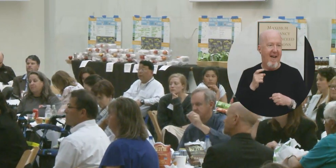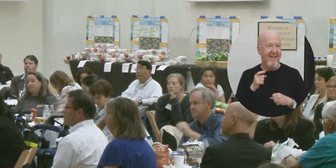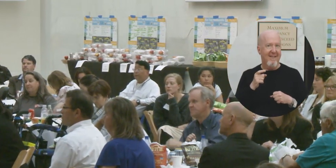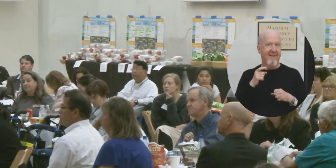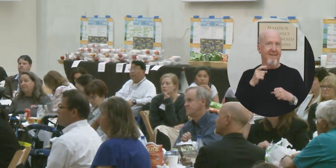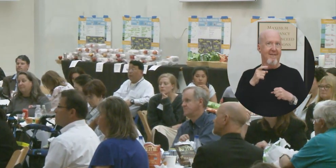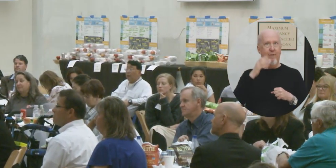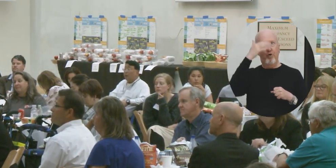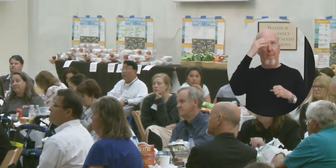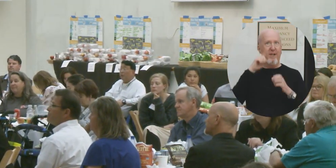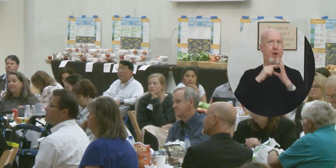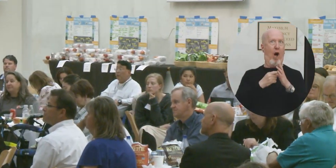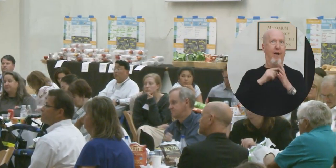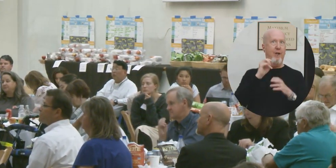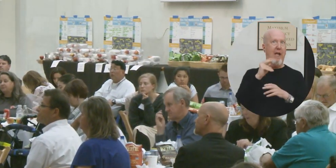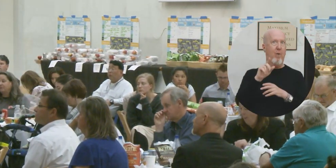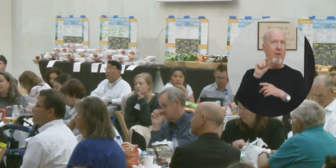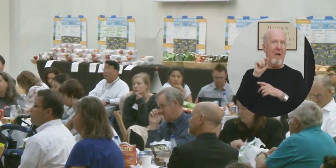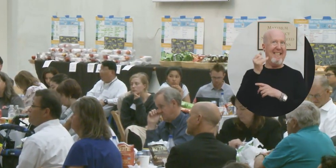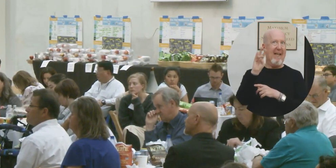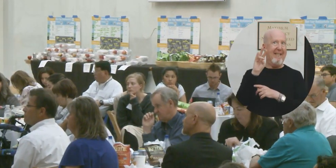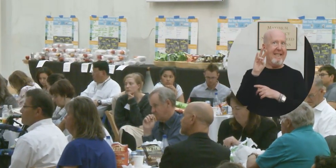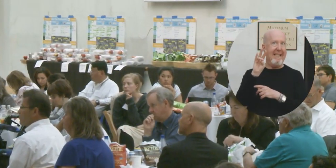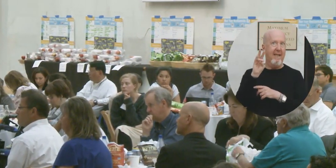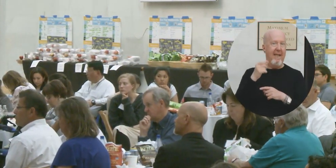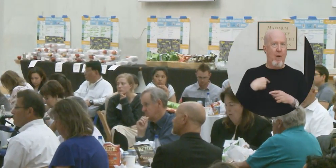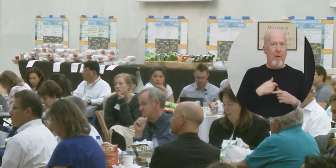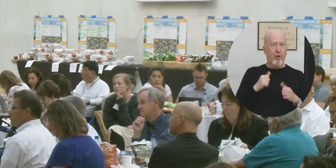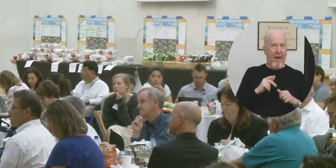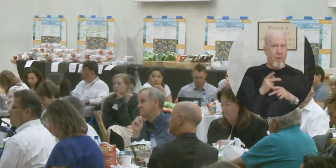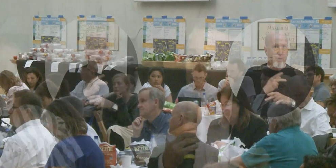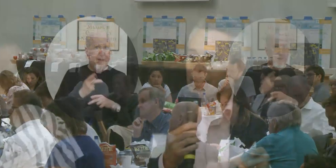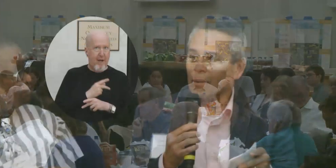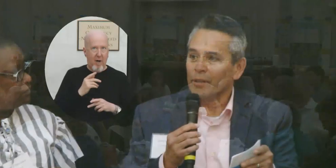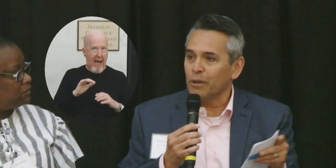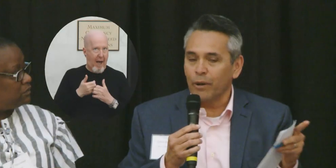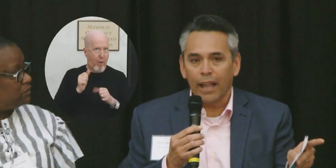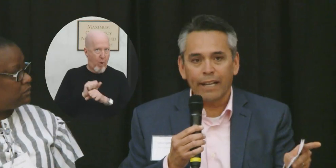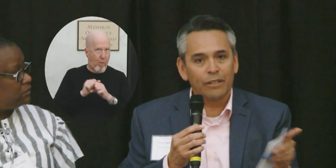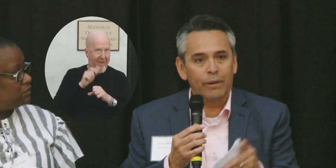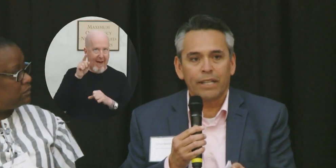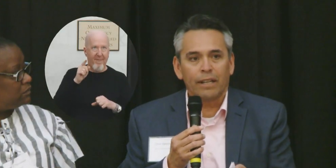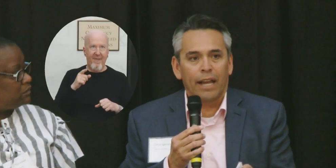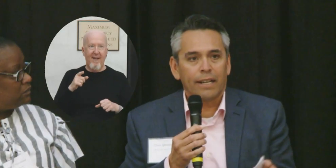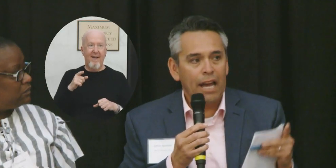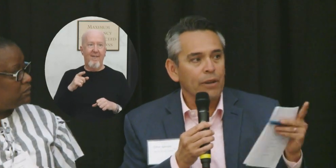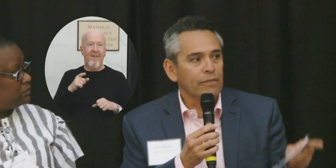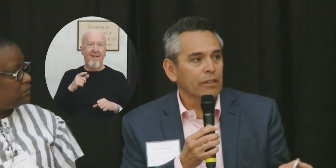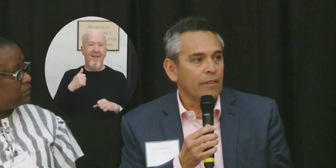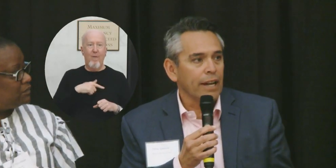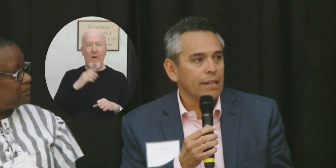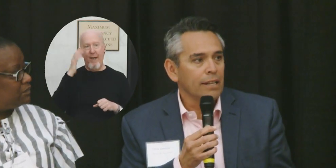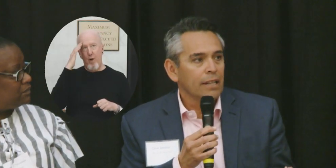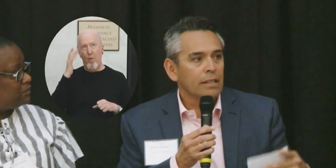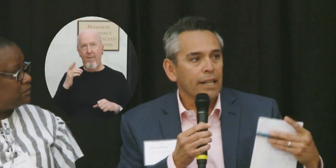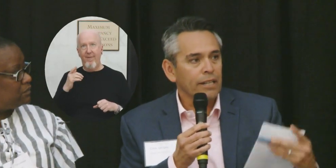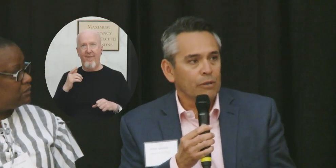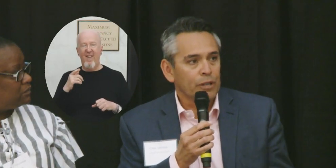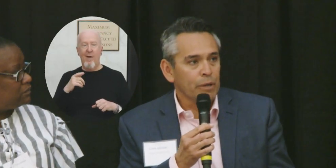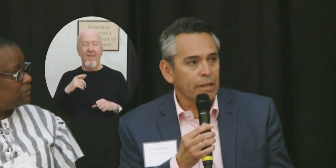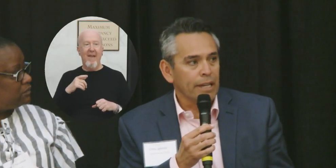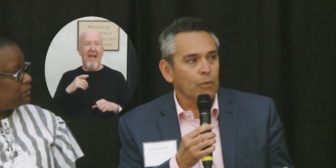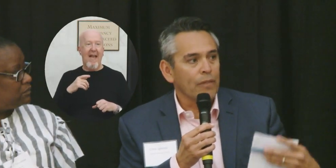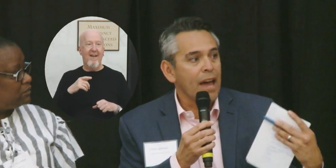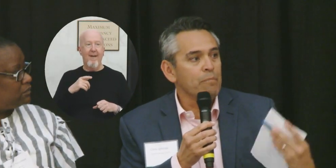2017. So that's what we were gearing up for because we knew he was, you know, who he liked and who he didn't like and how he vilified the